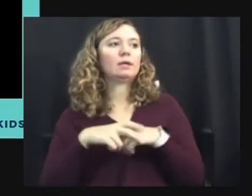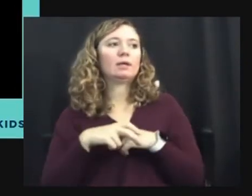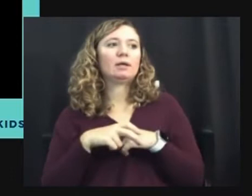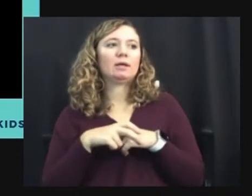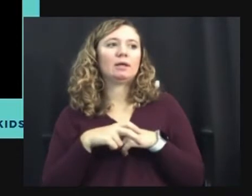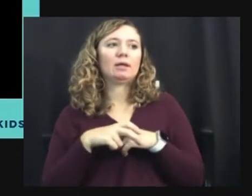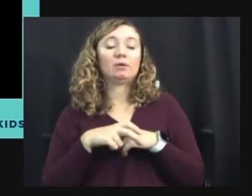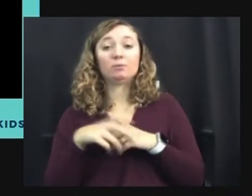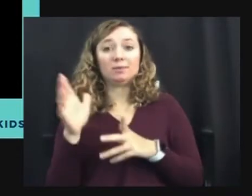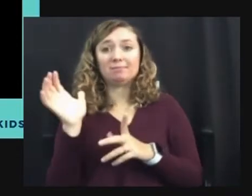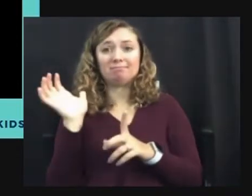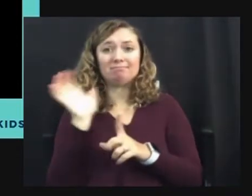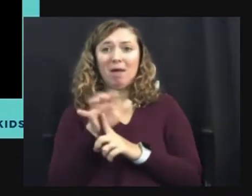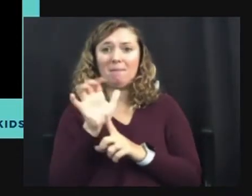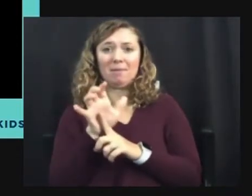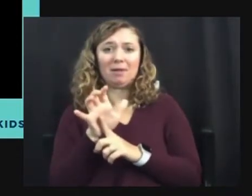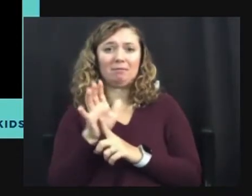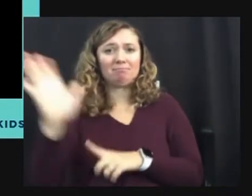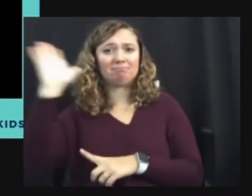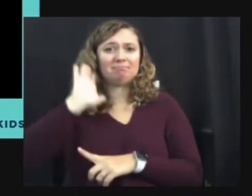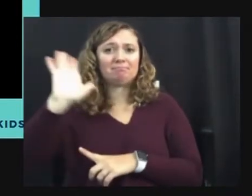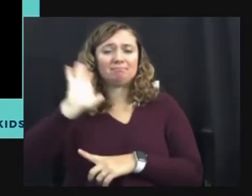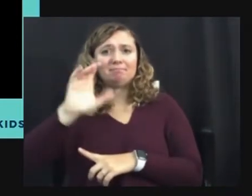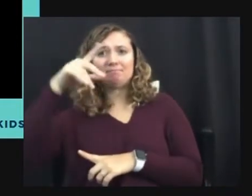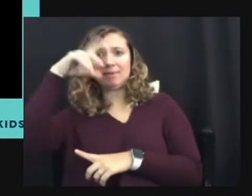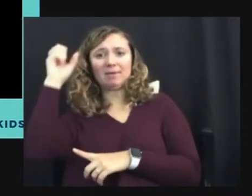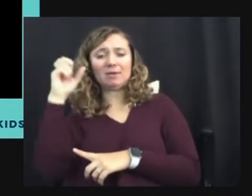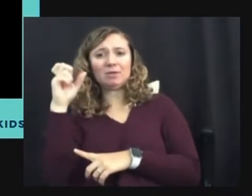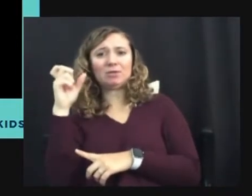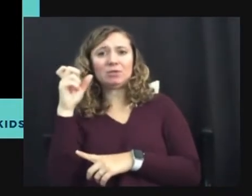popular furniture in the Victorian era because women wore